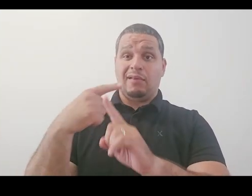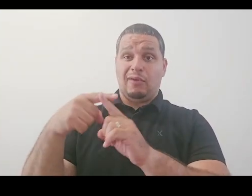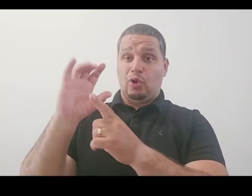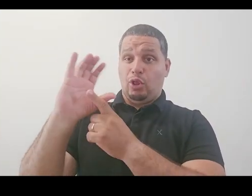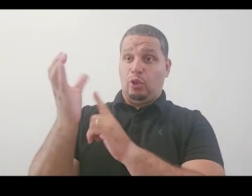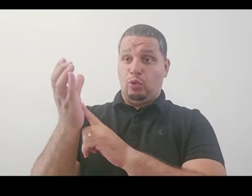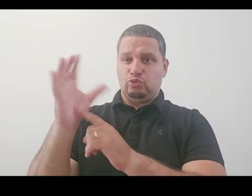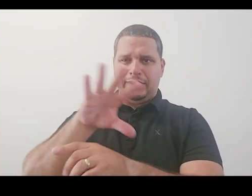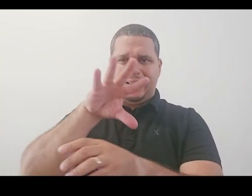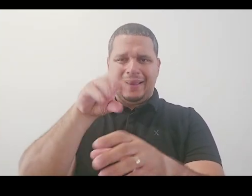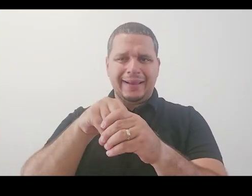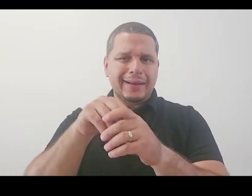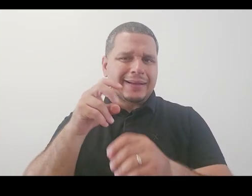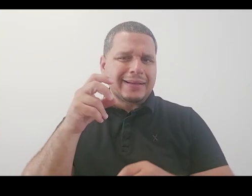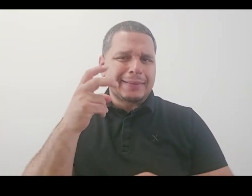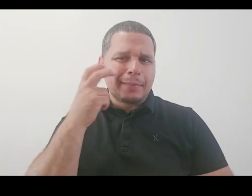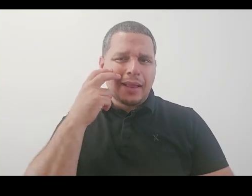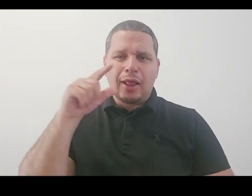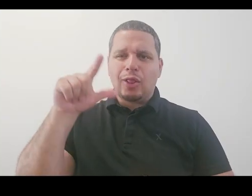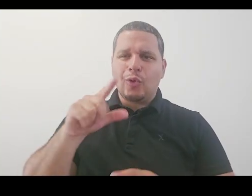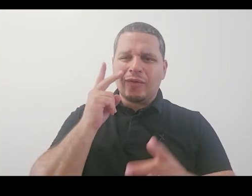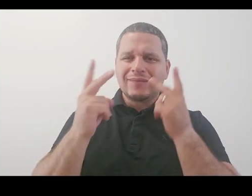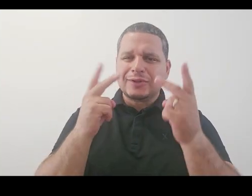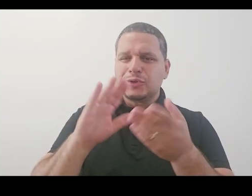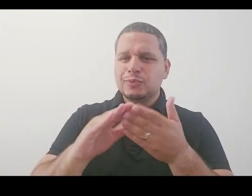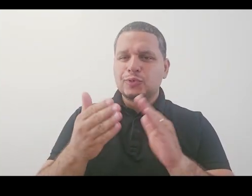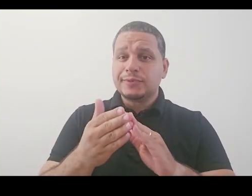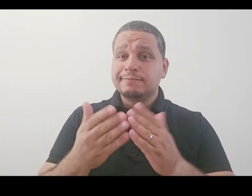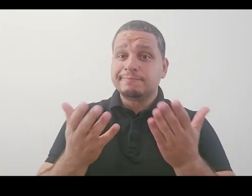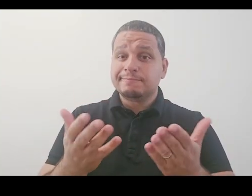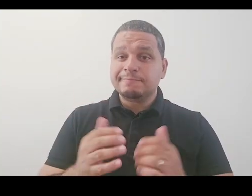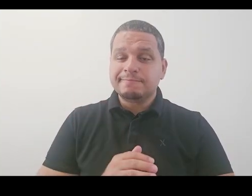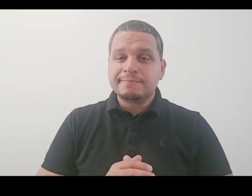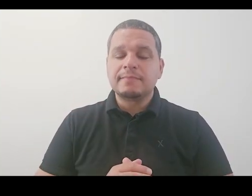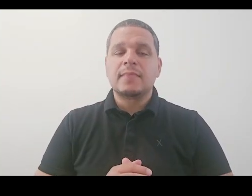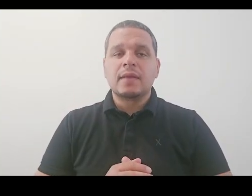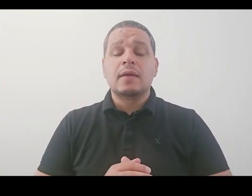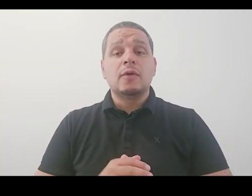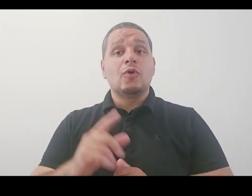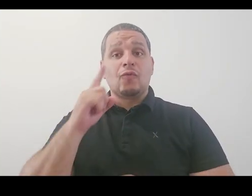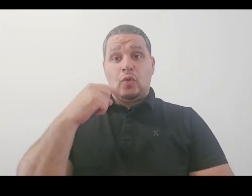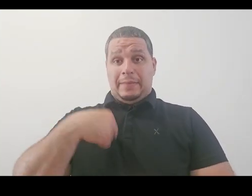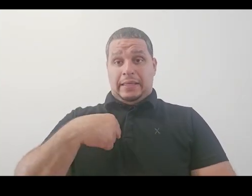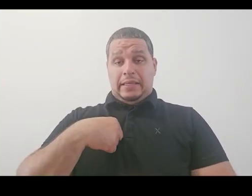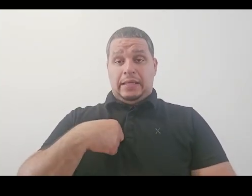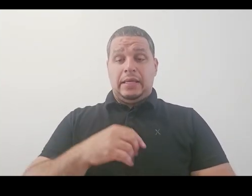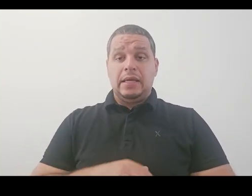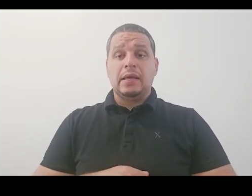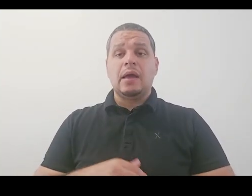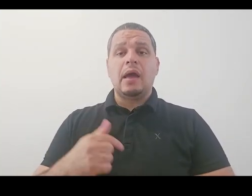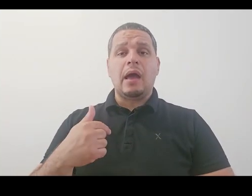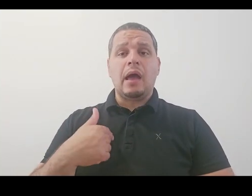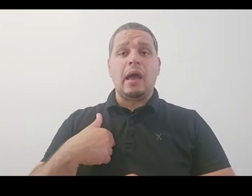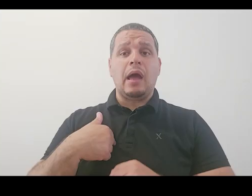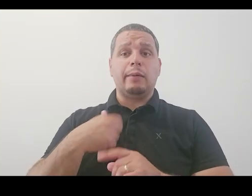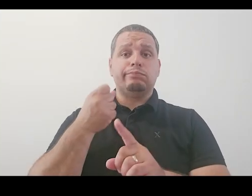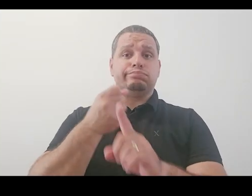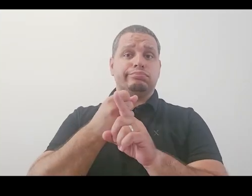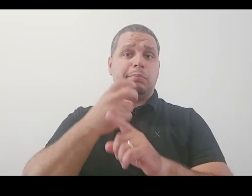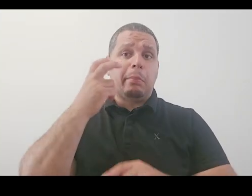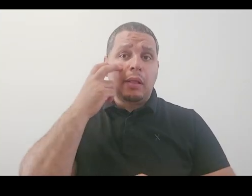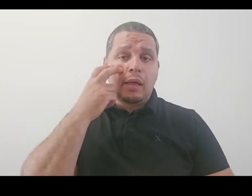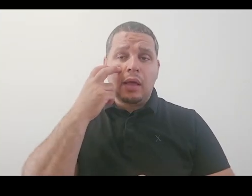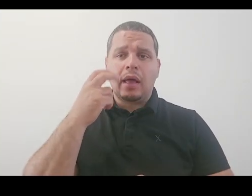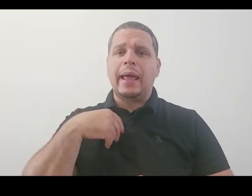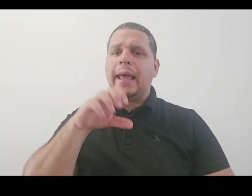culture in the blind and low vision community. Um, so for me, I became blind